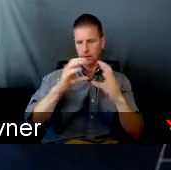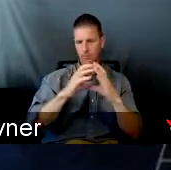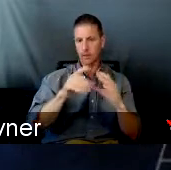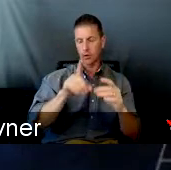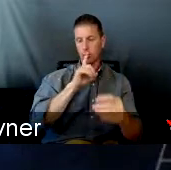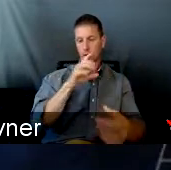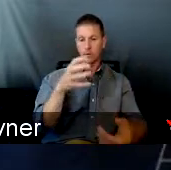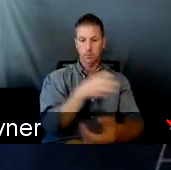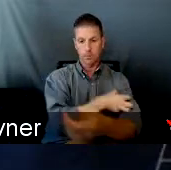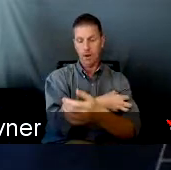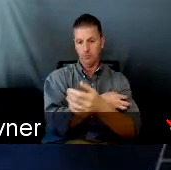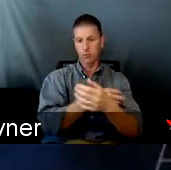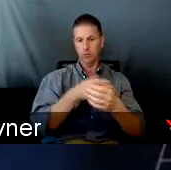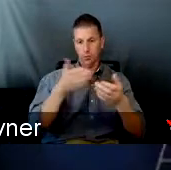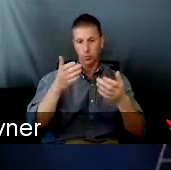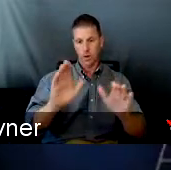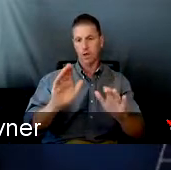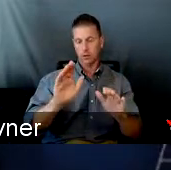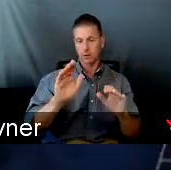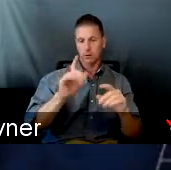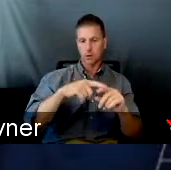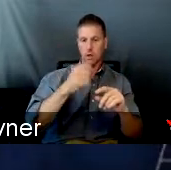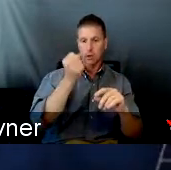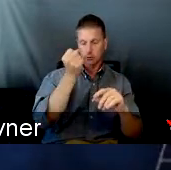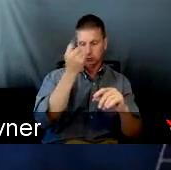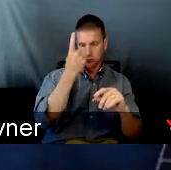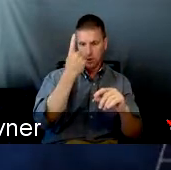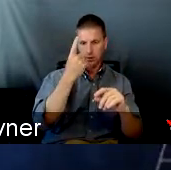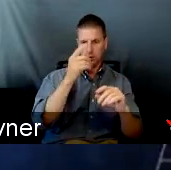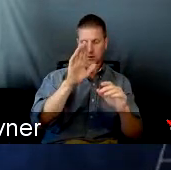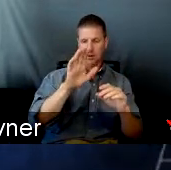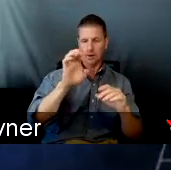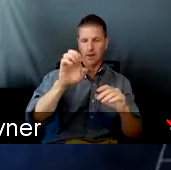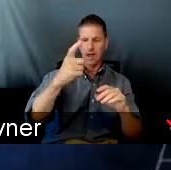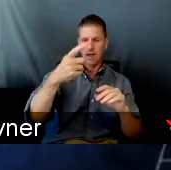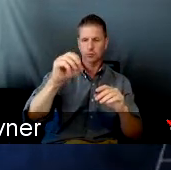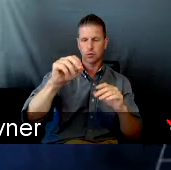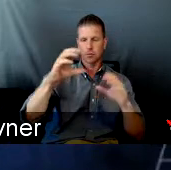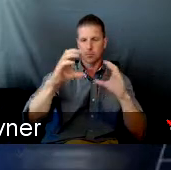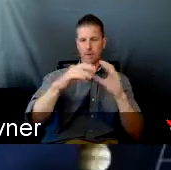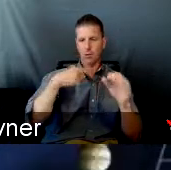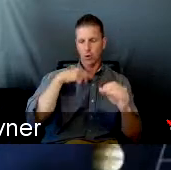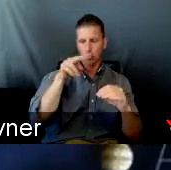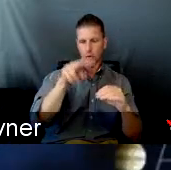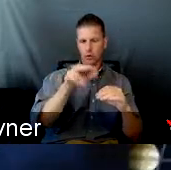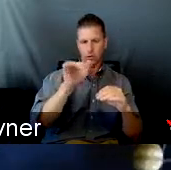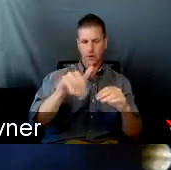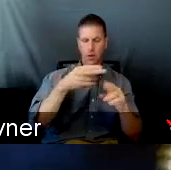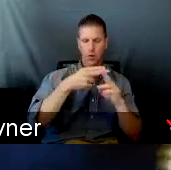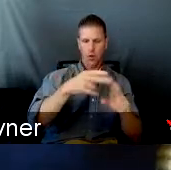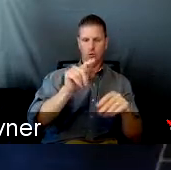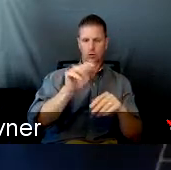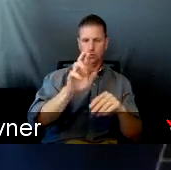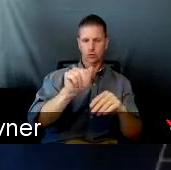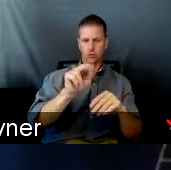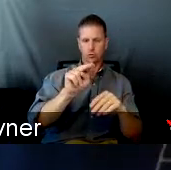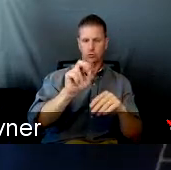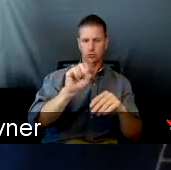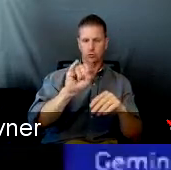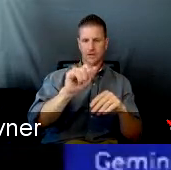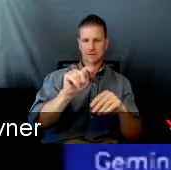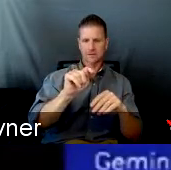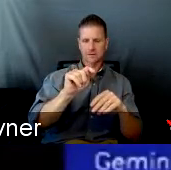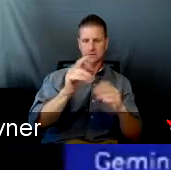powerful technique to understand the exoplanets that we're looking at. So that's the transit technique. And if you go to the next